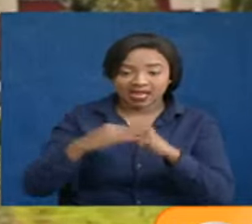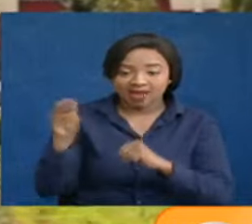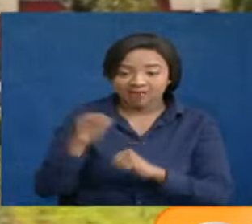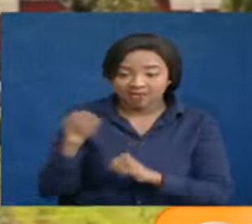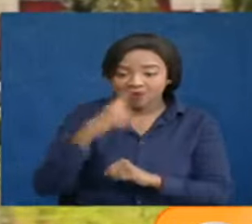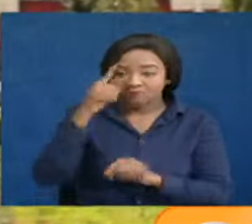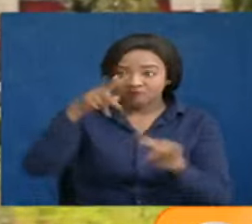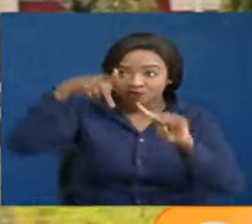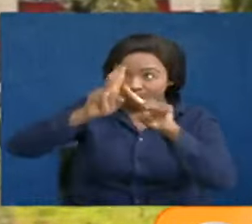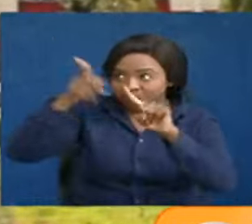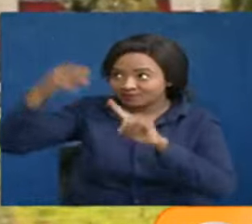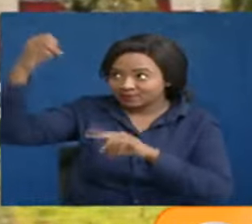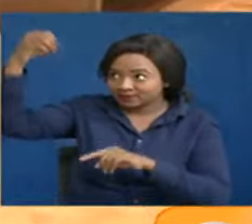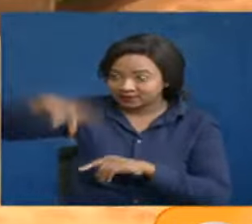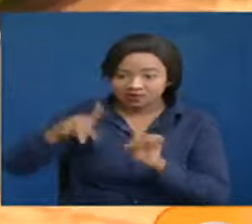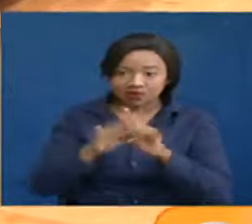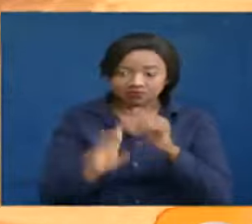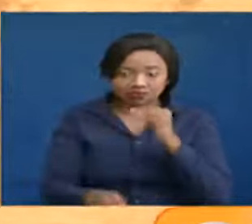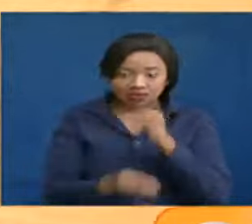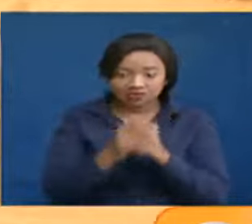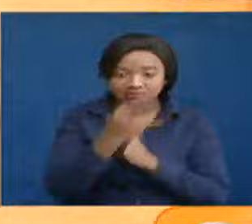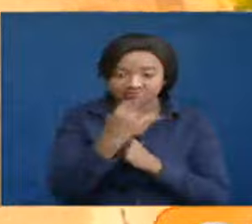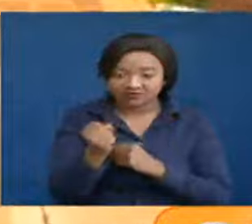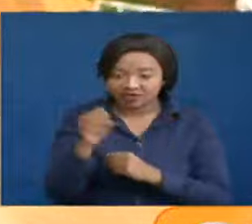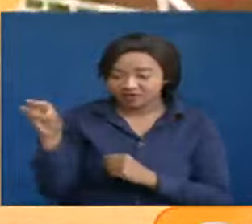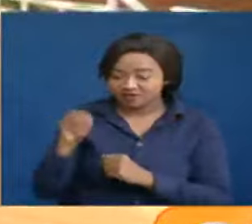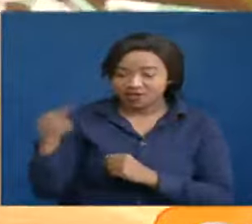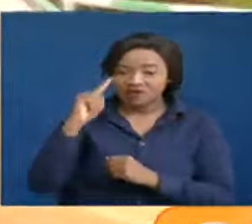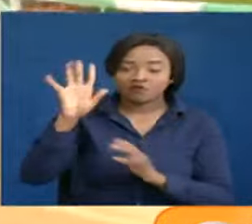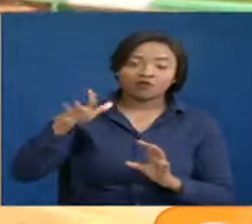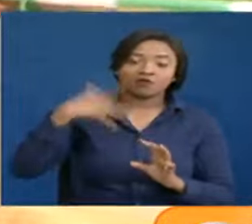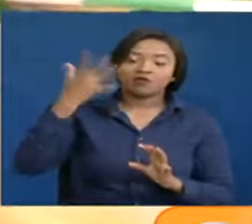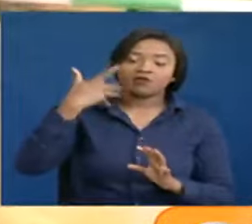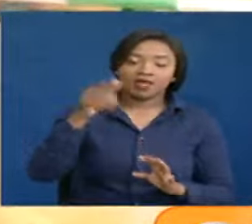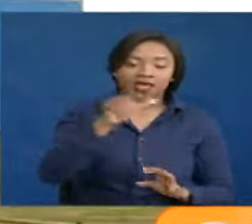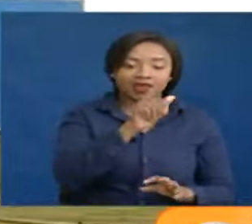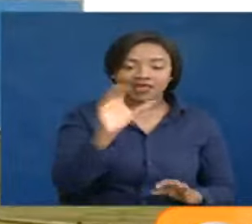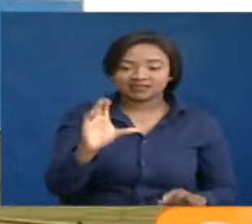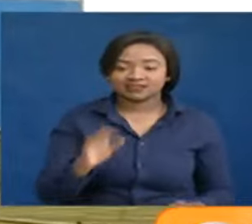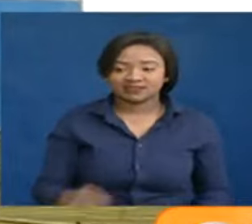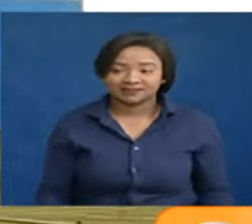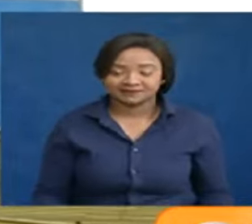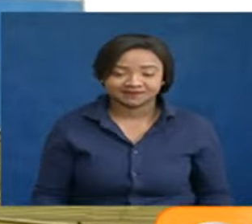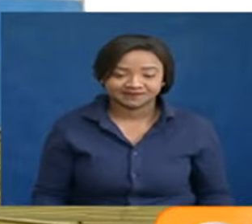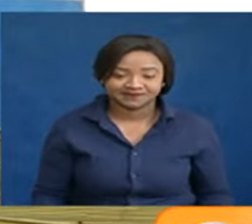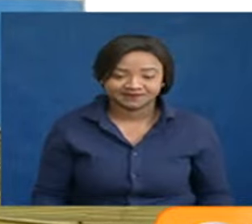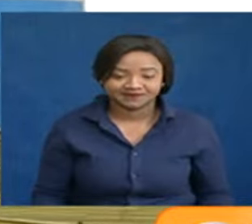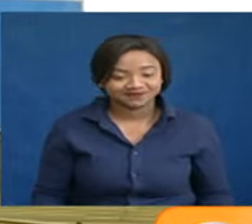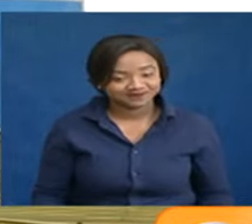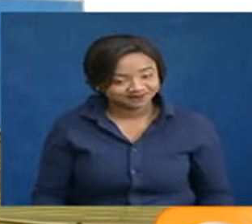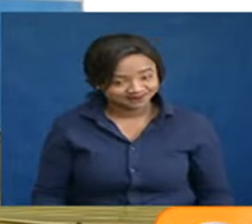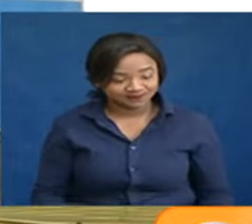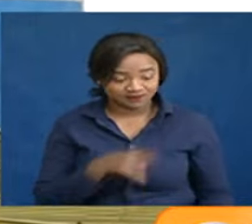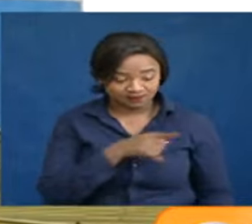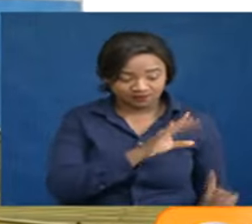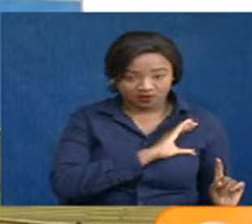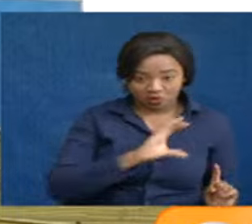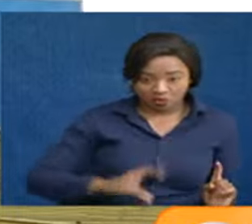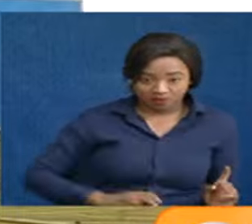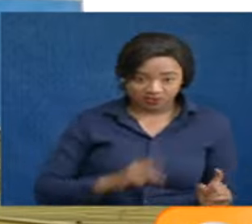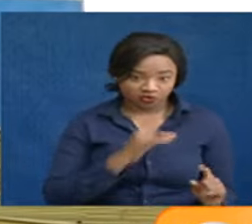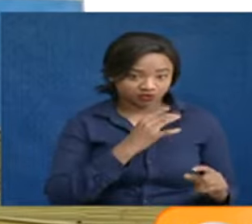and an extra 35 million for ventilation and air conditioning works. The commission, through spokesperson Eric